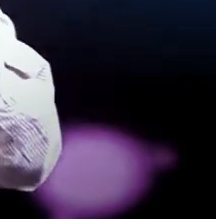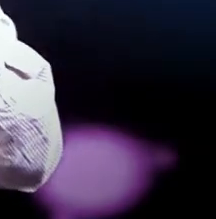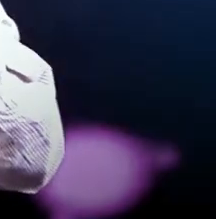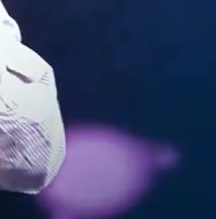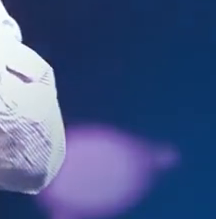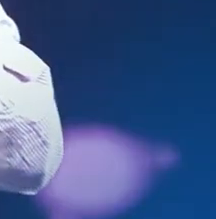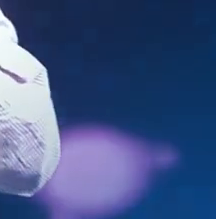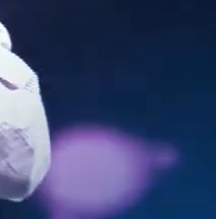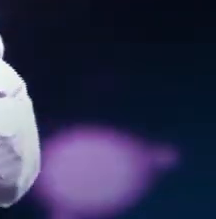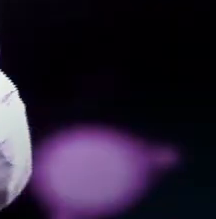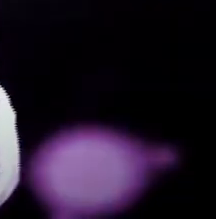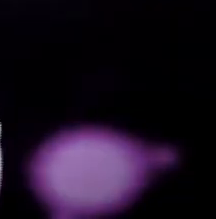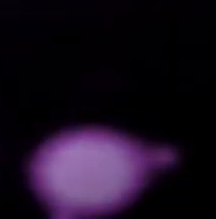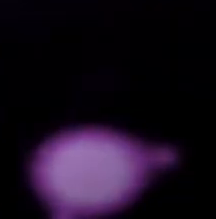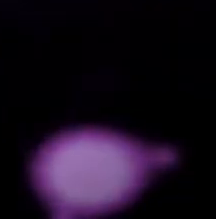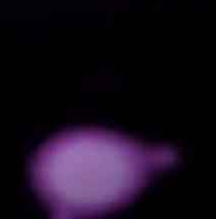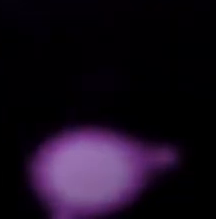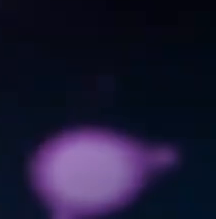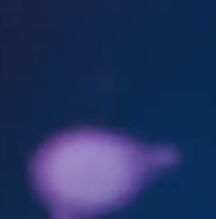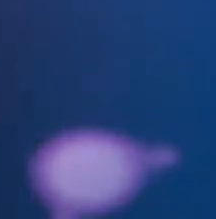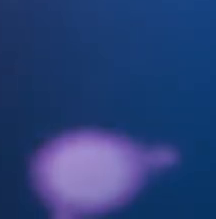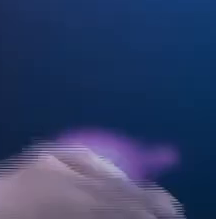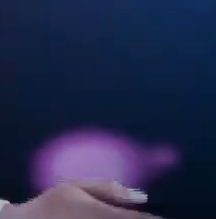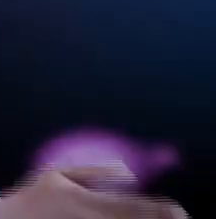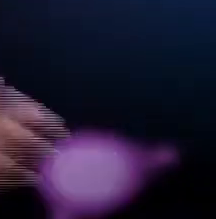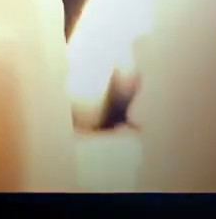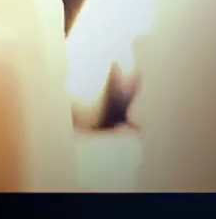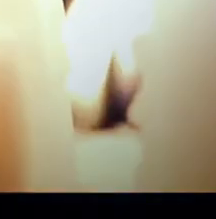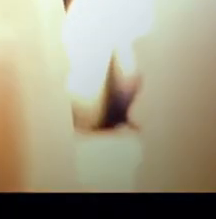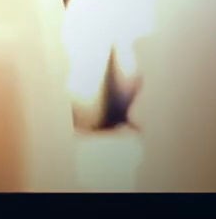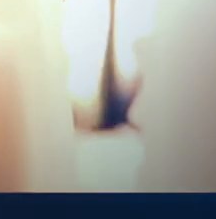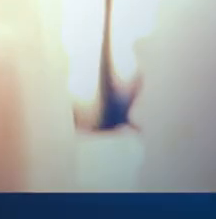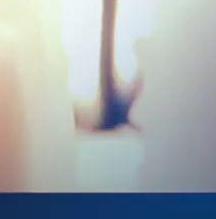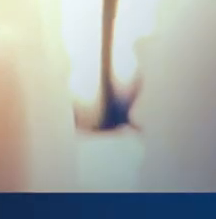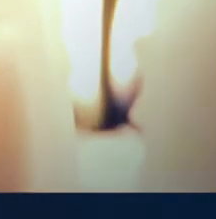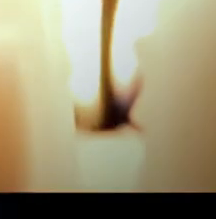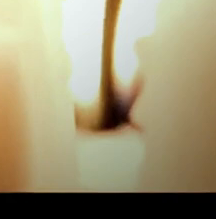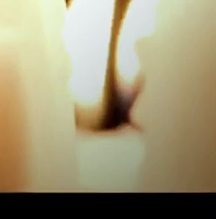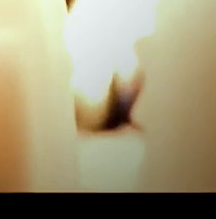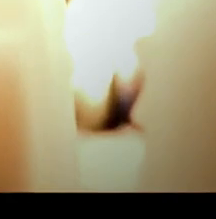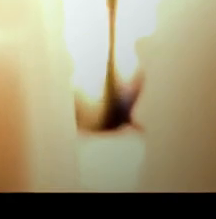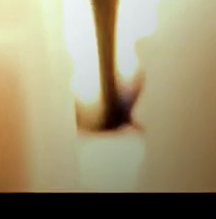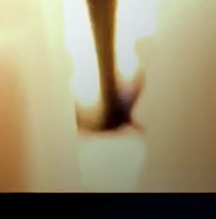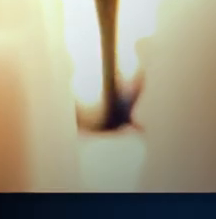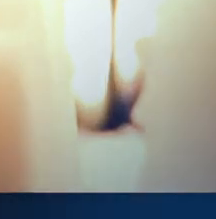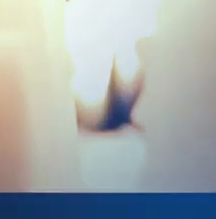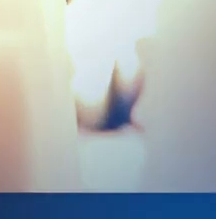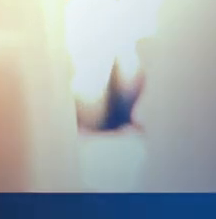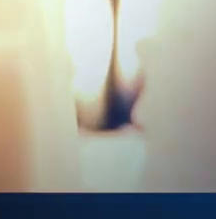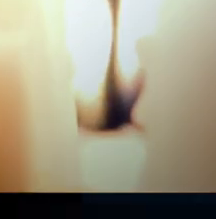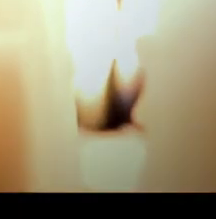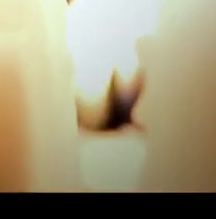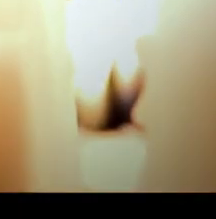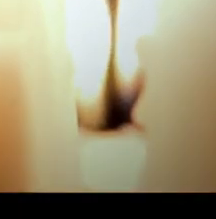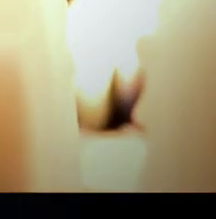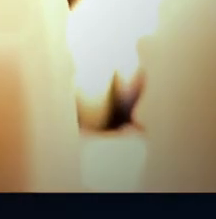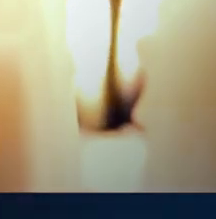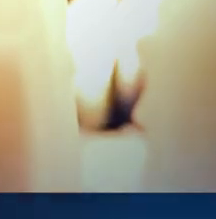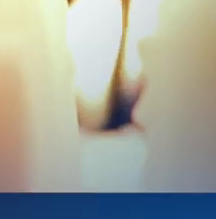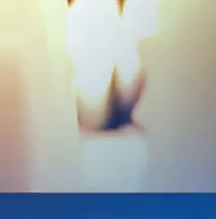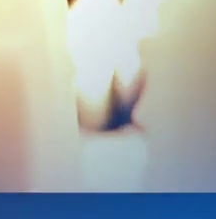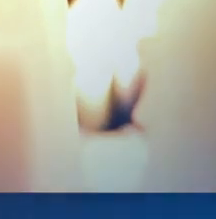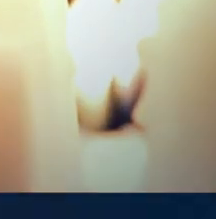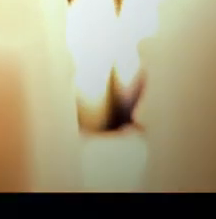room when good goes to hide. When